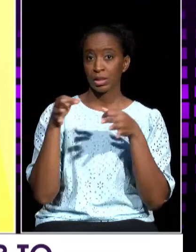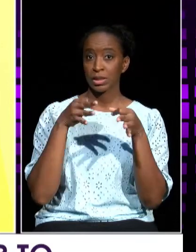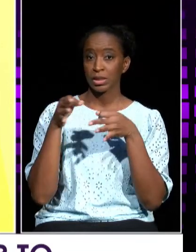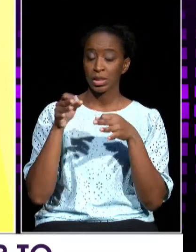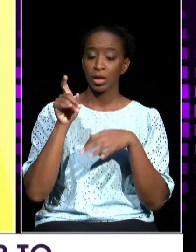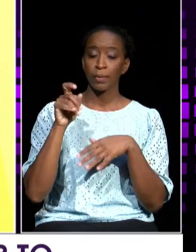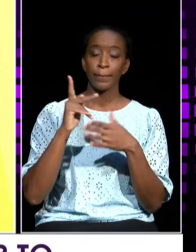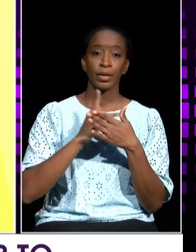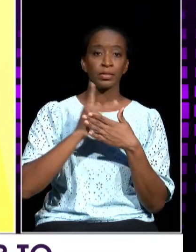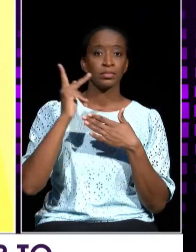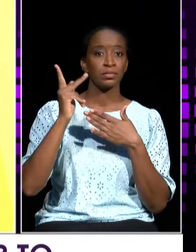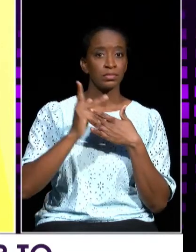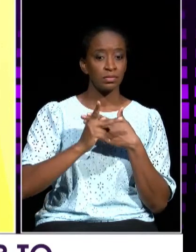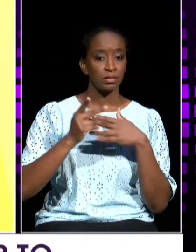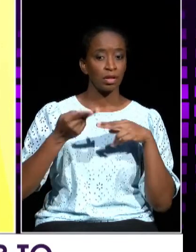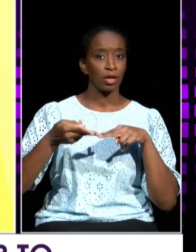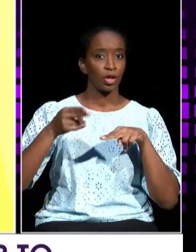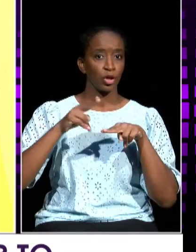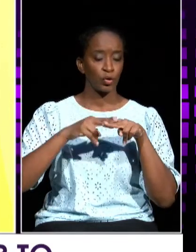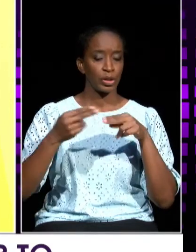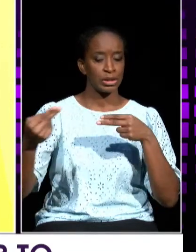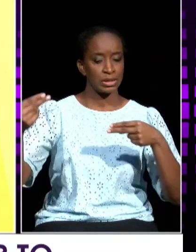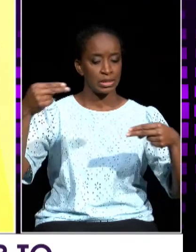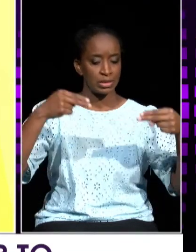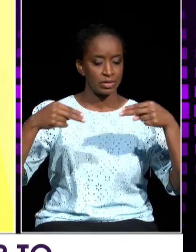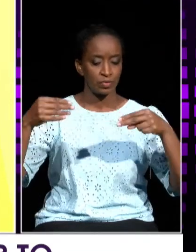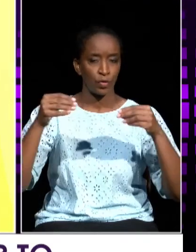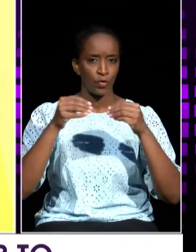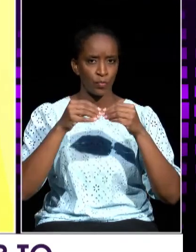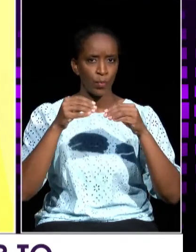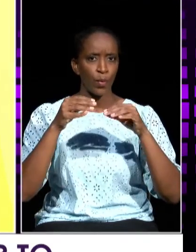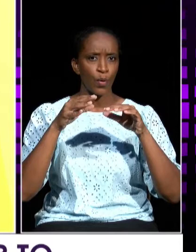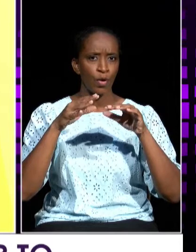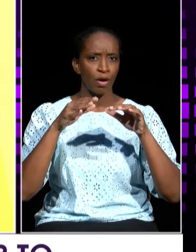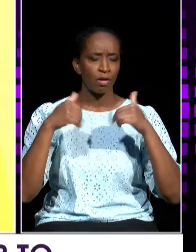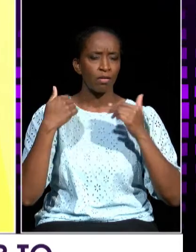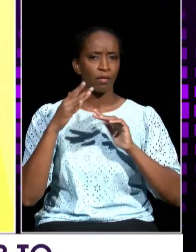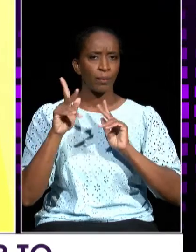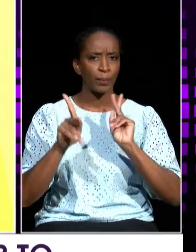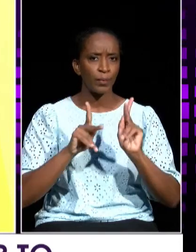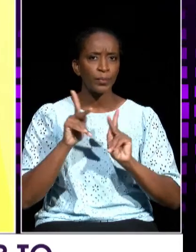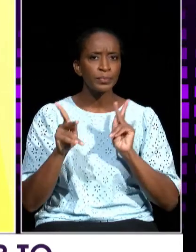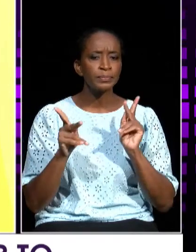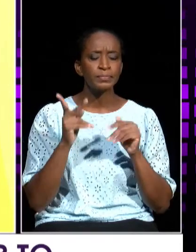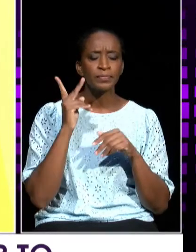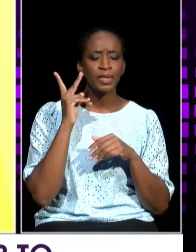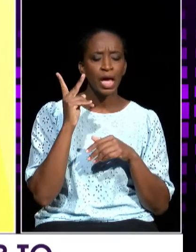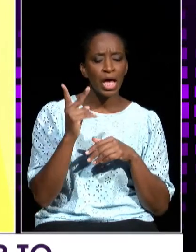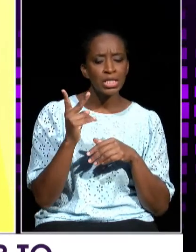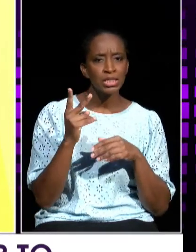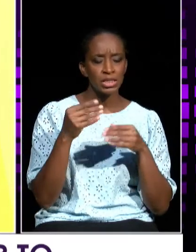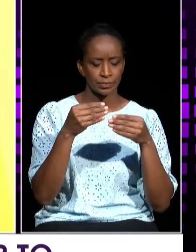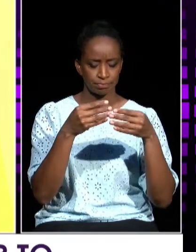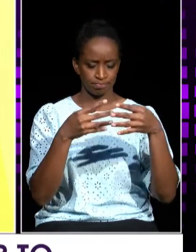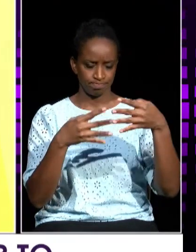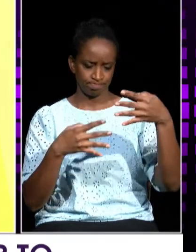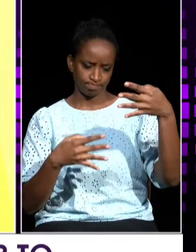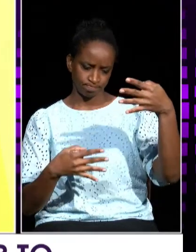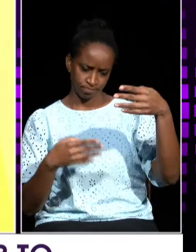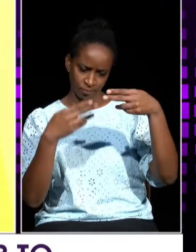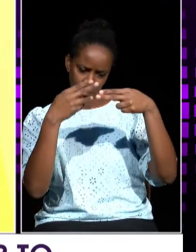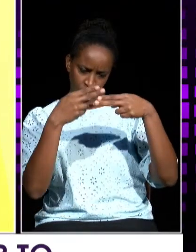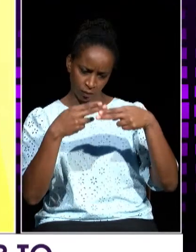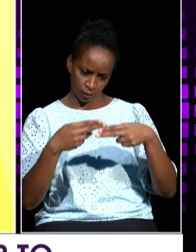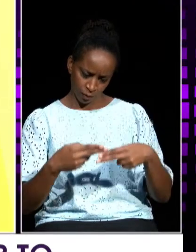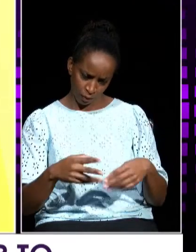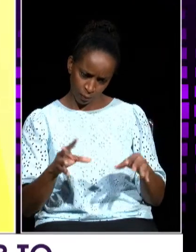and we do. At this stage, we're training, I think I saw a number of 170 persons. We need to expand